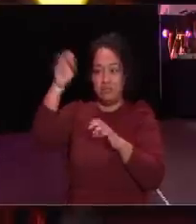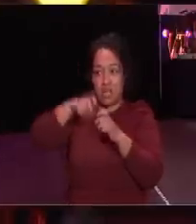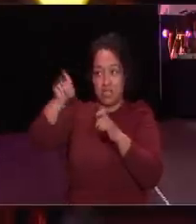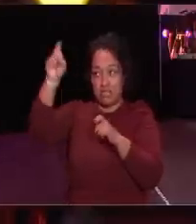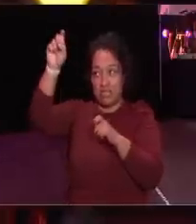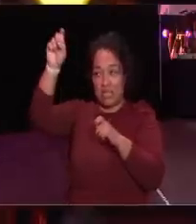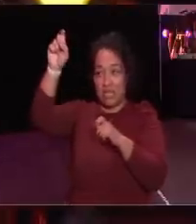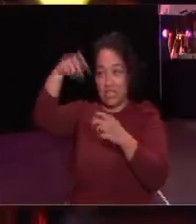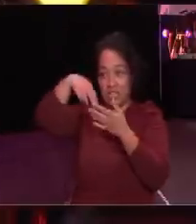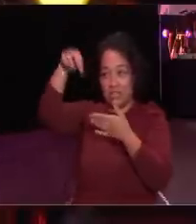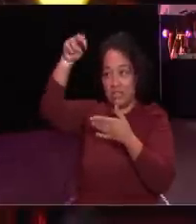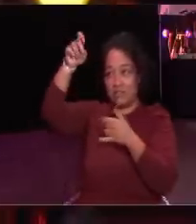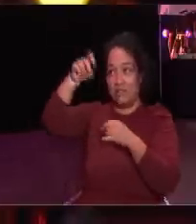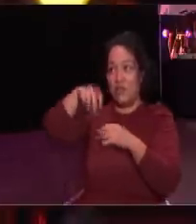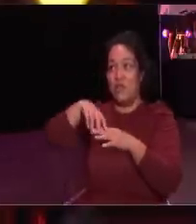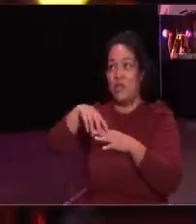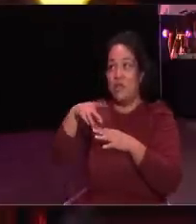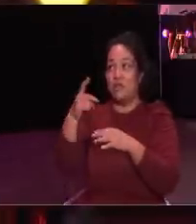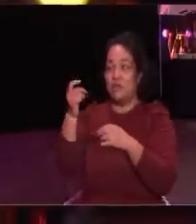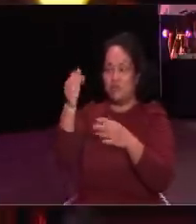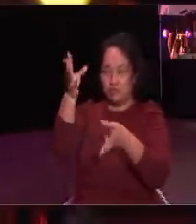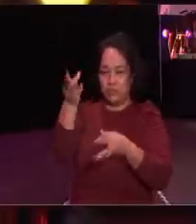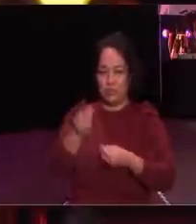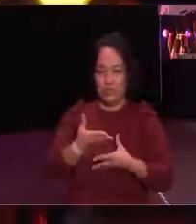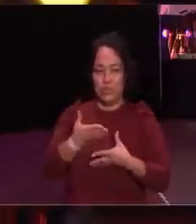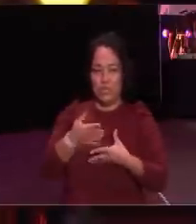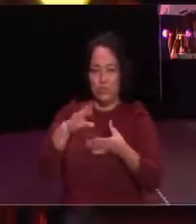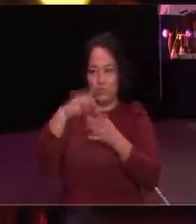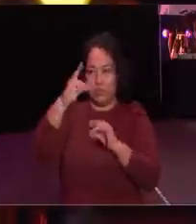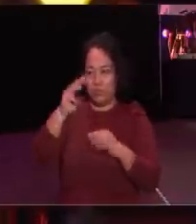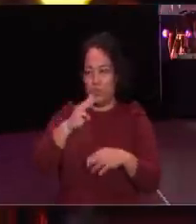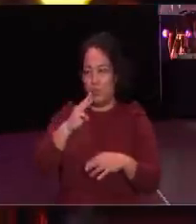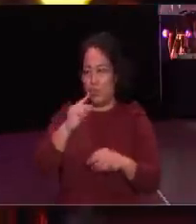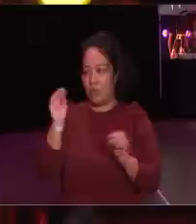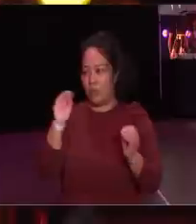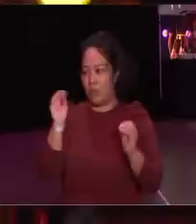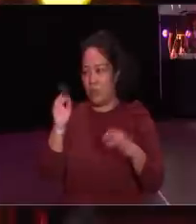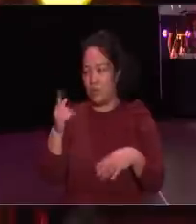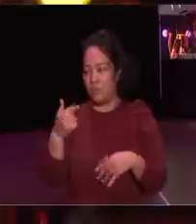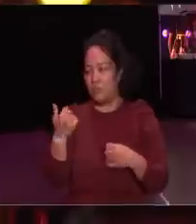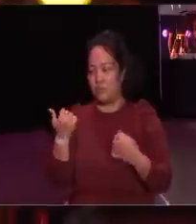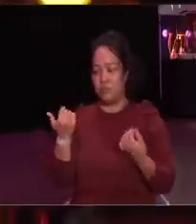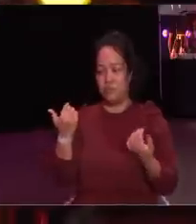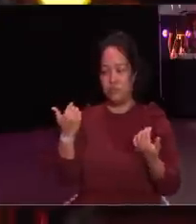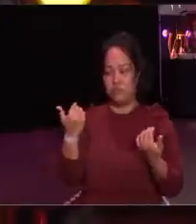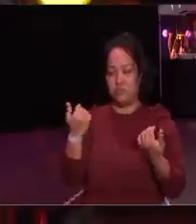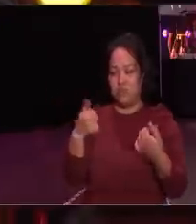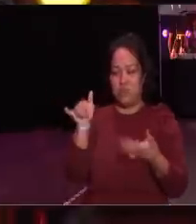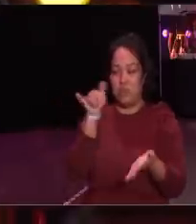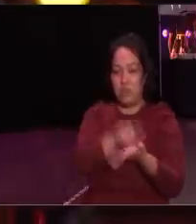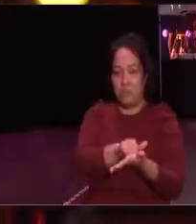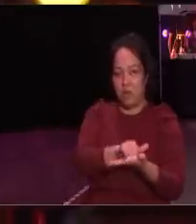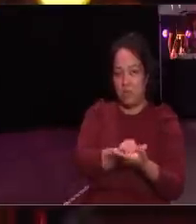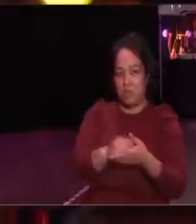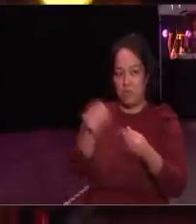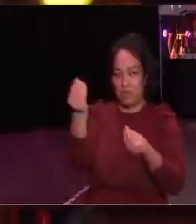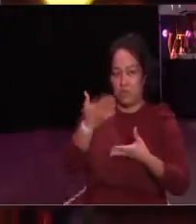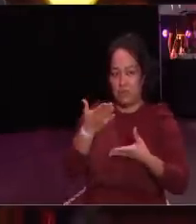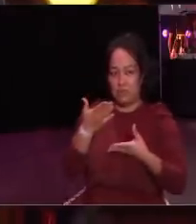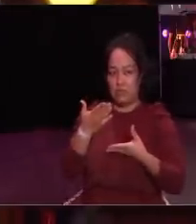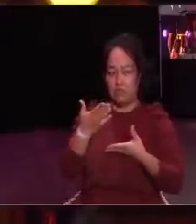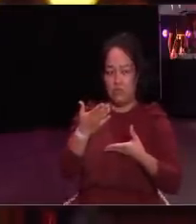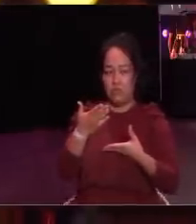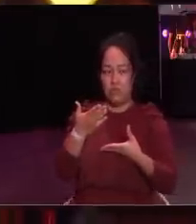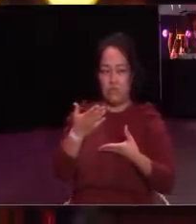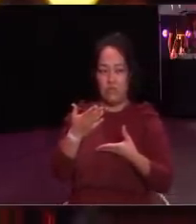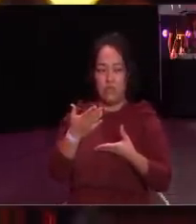lo lograría. Then no one would be able to sería do imposible it. Lograrlo. It would be impossible to es achieve imposible. It. It's impossible. Pero esto